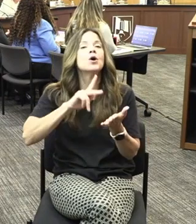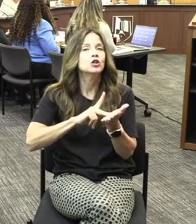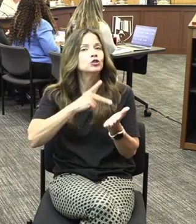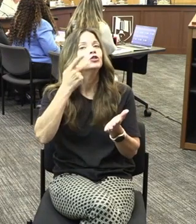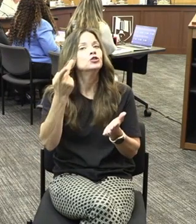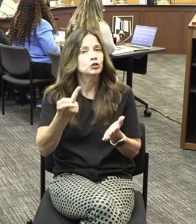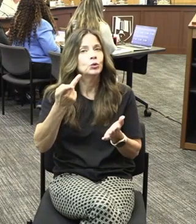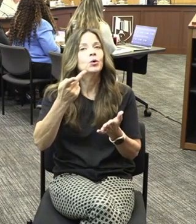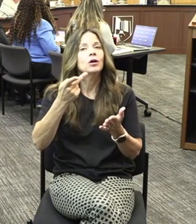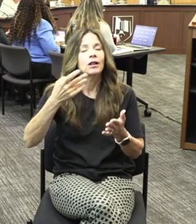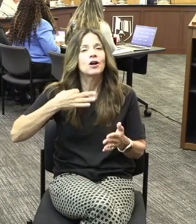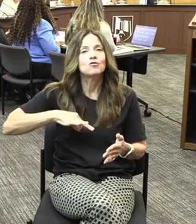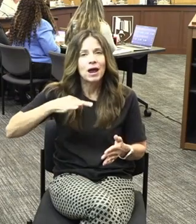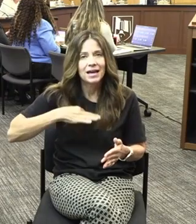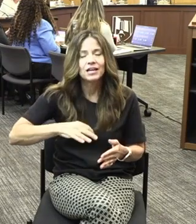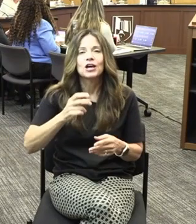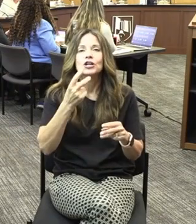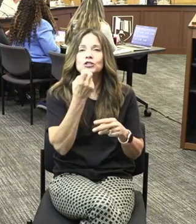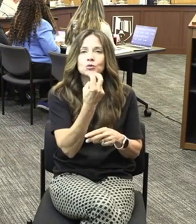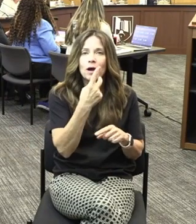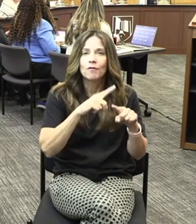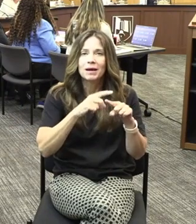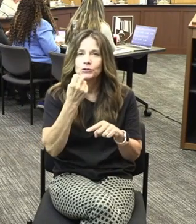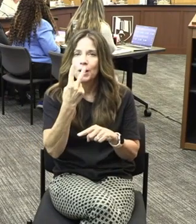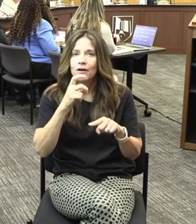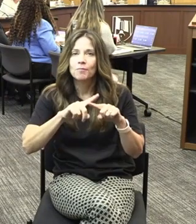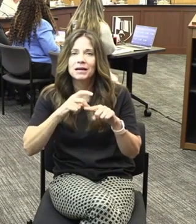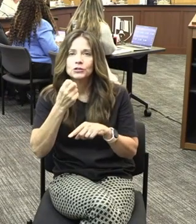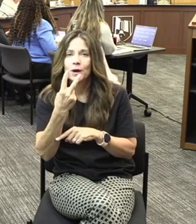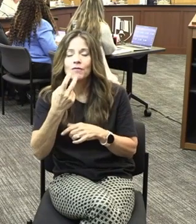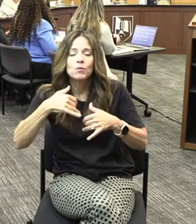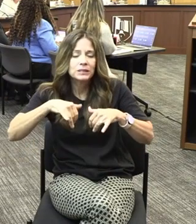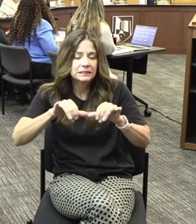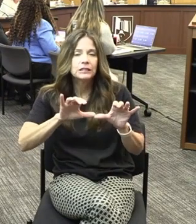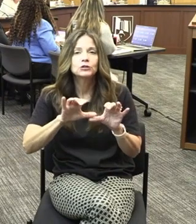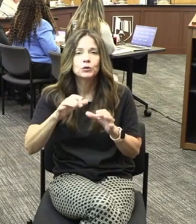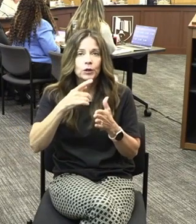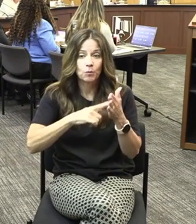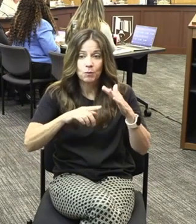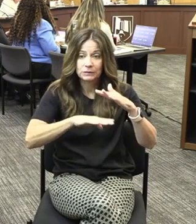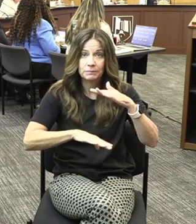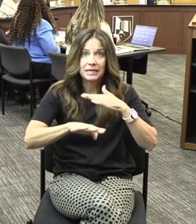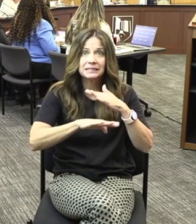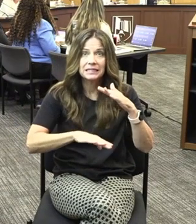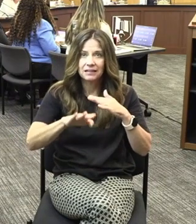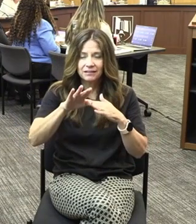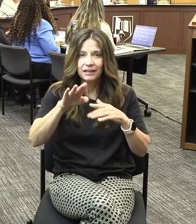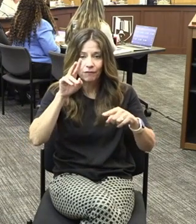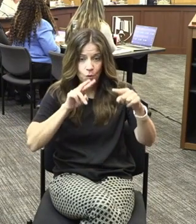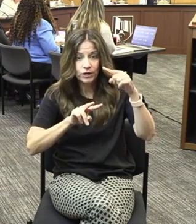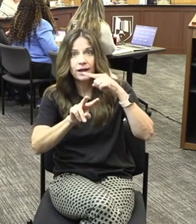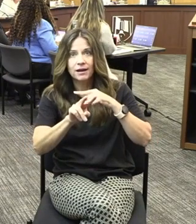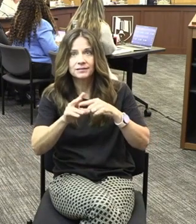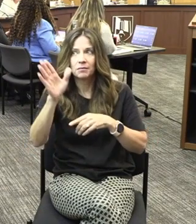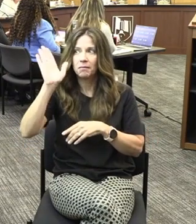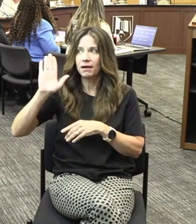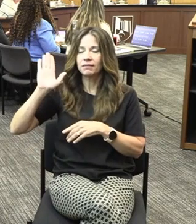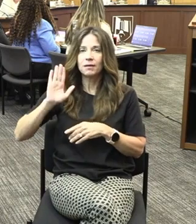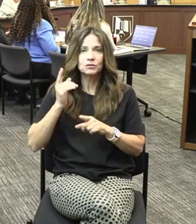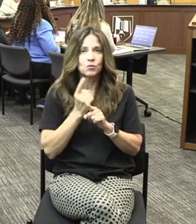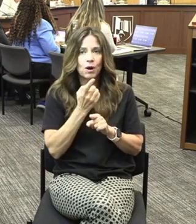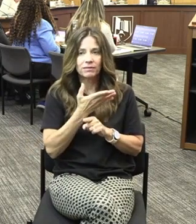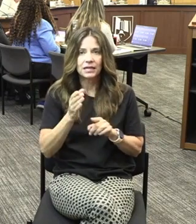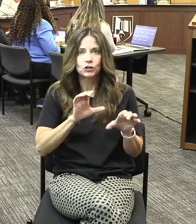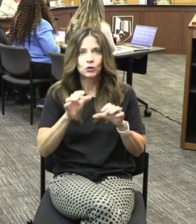advanced placement classes, 12 by 12 by 12. So we are still doing what was basically forecasted back then as the right thing to do for